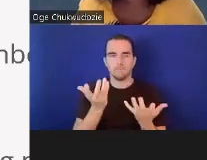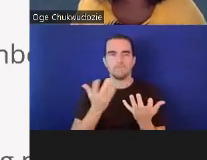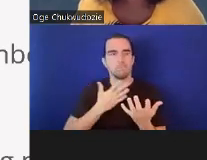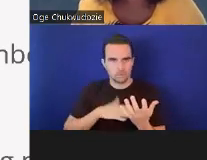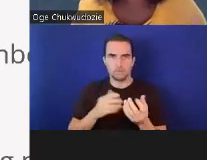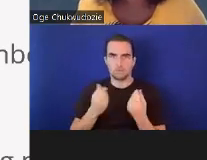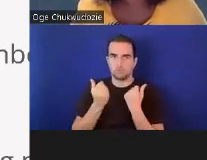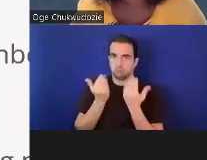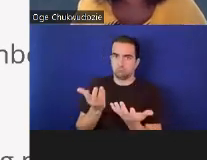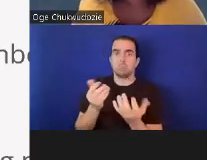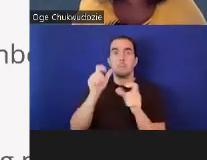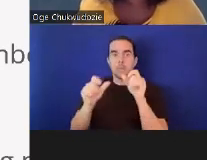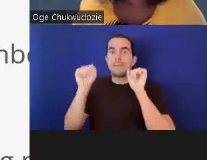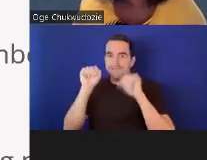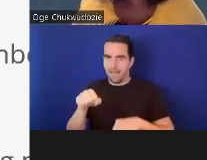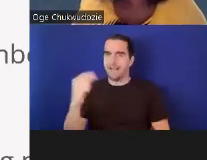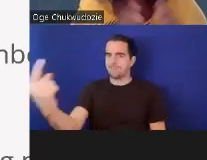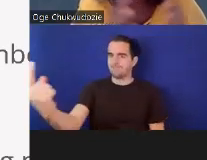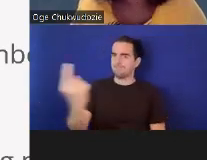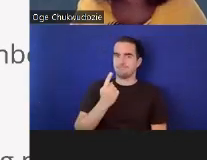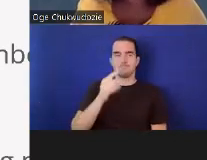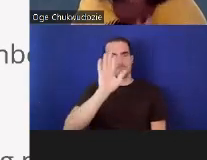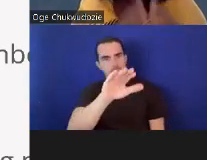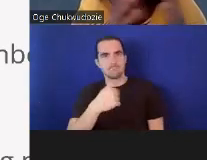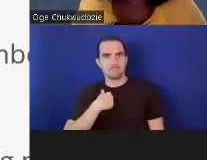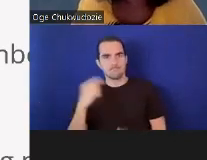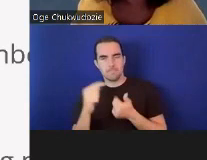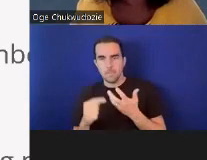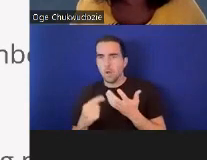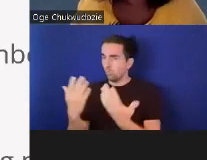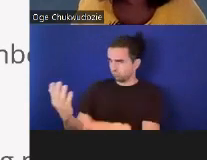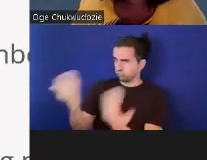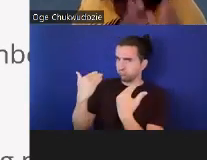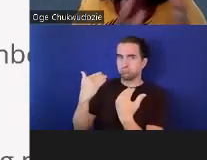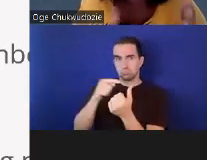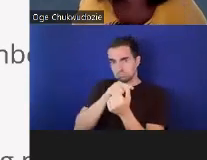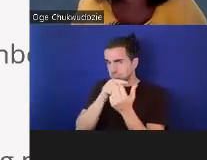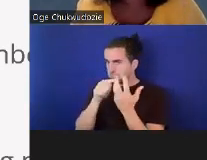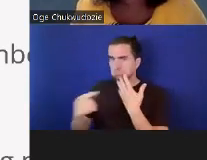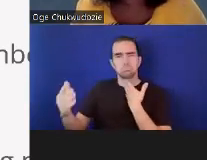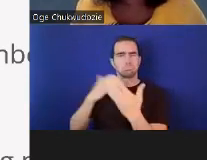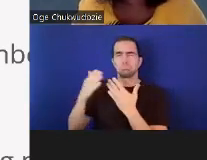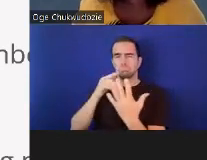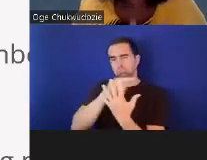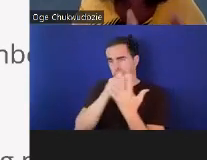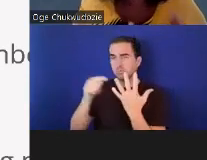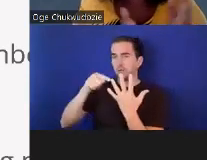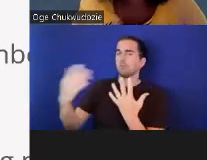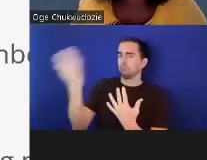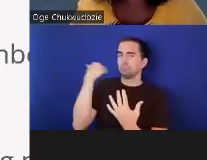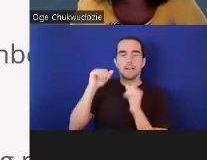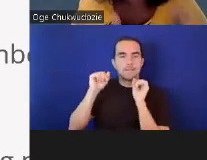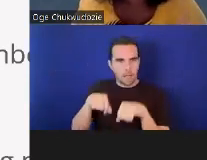course, we know that in NGO, in the work we do, we don't target every member of the community. We have our selection criteria